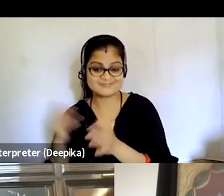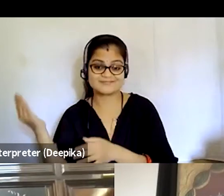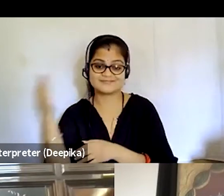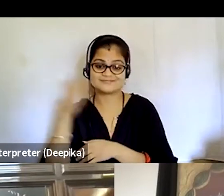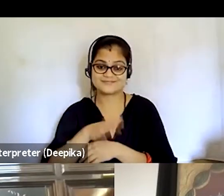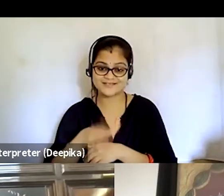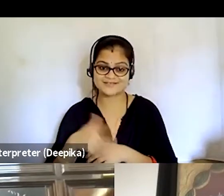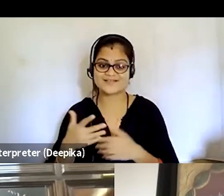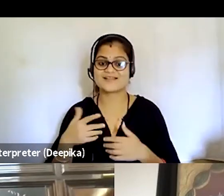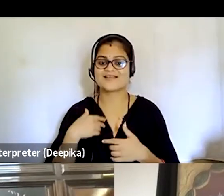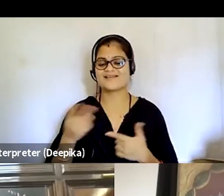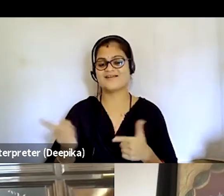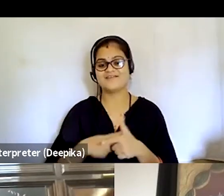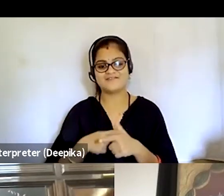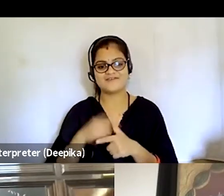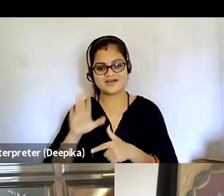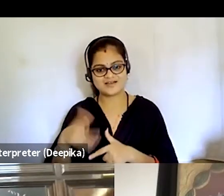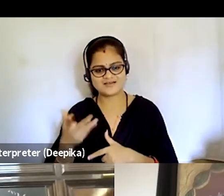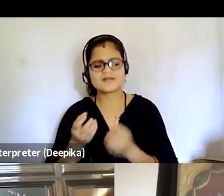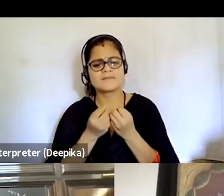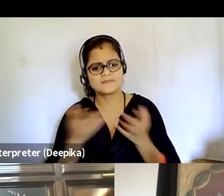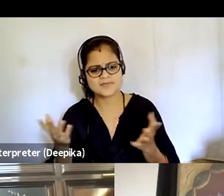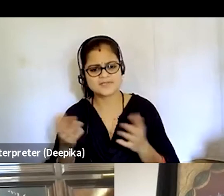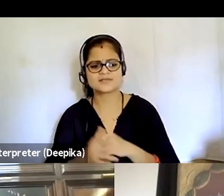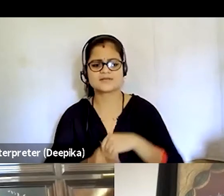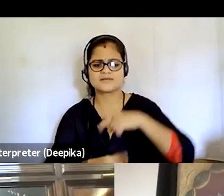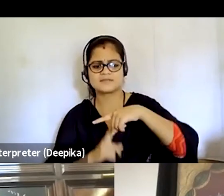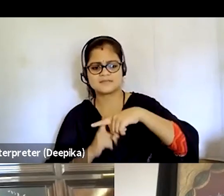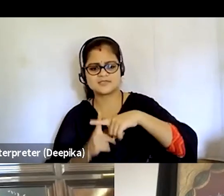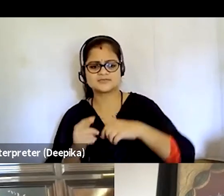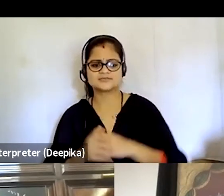That was fun. So many things, even with